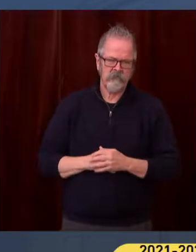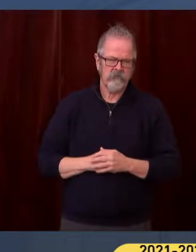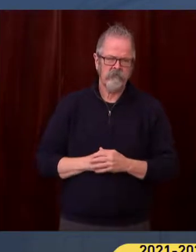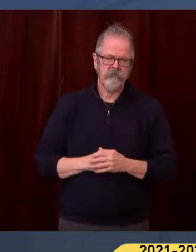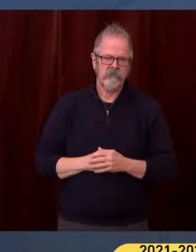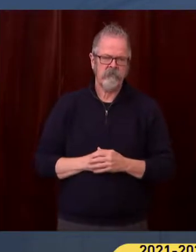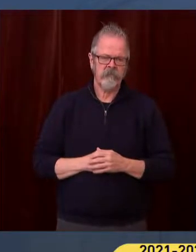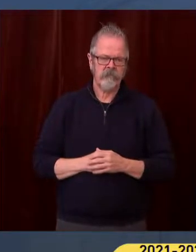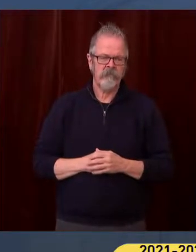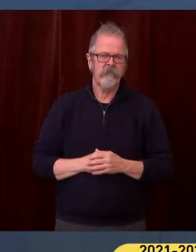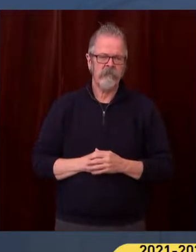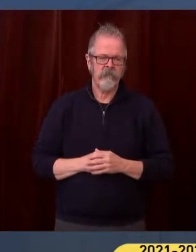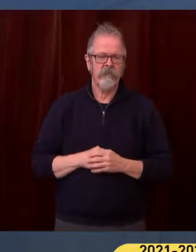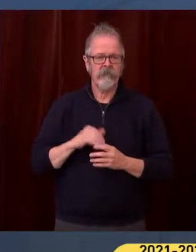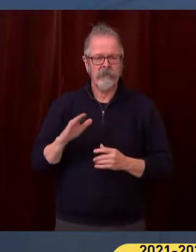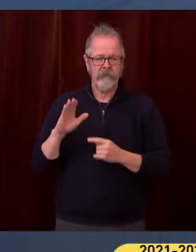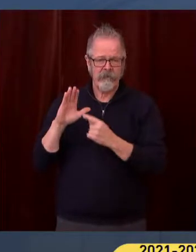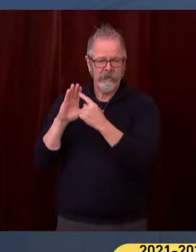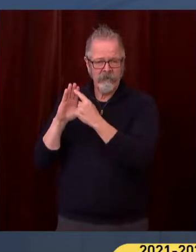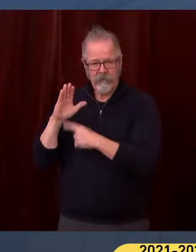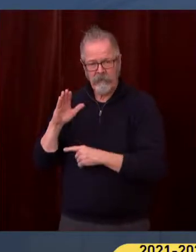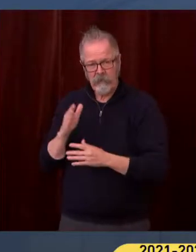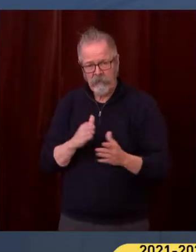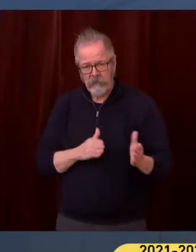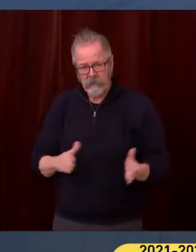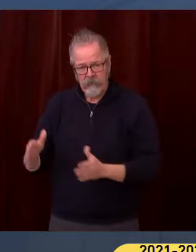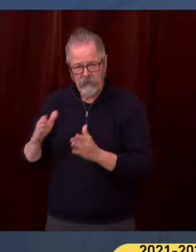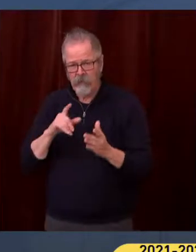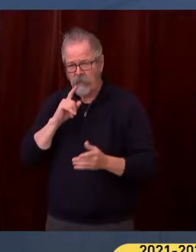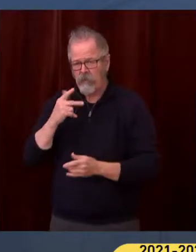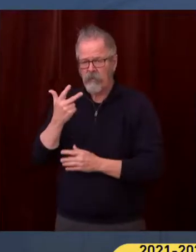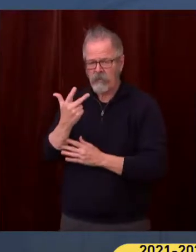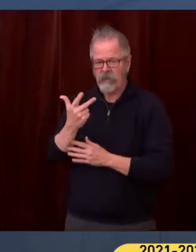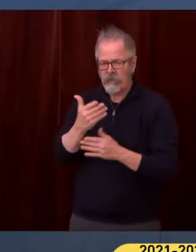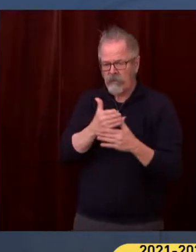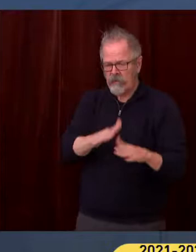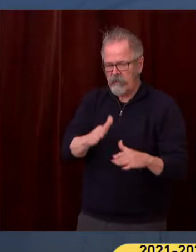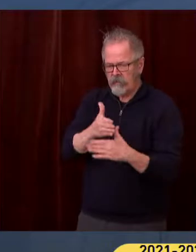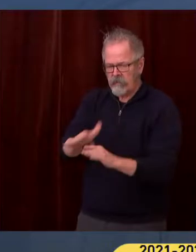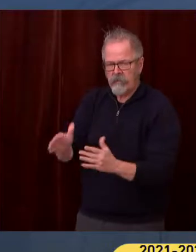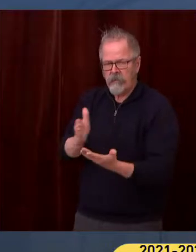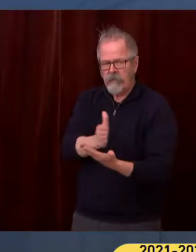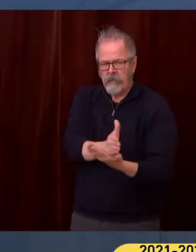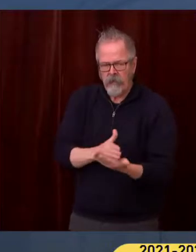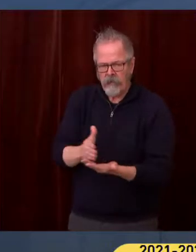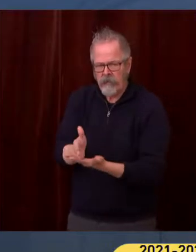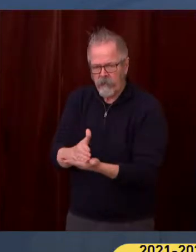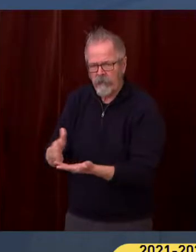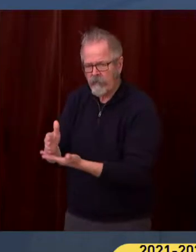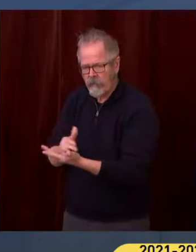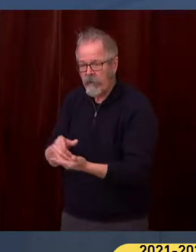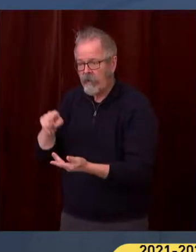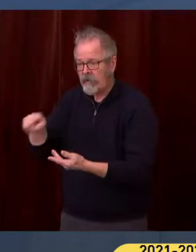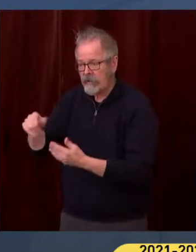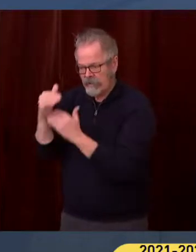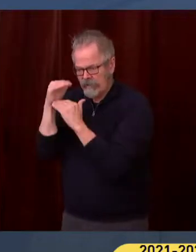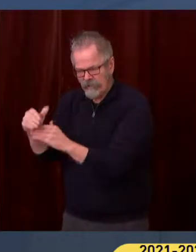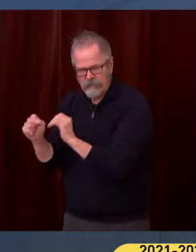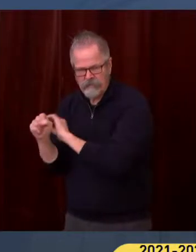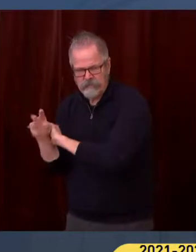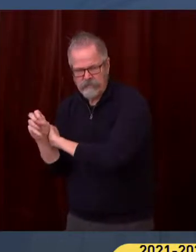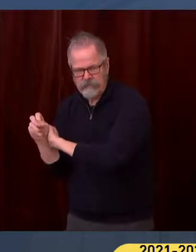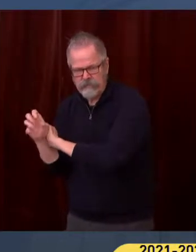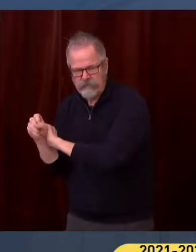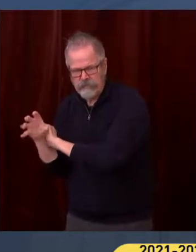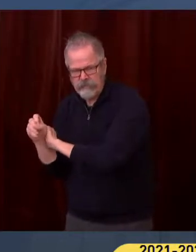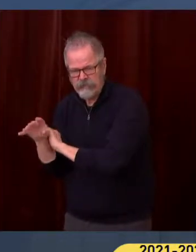cap on our pollution that centers communities being at the table to help shape how that